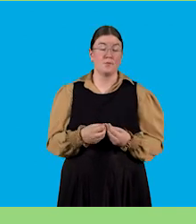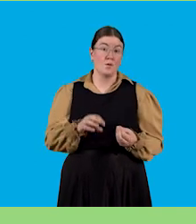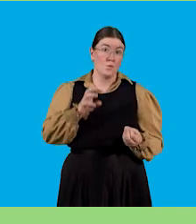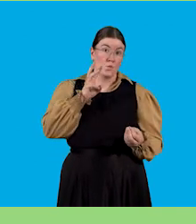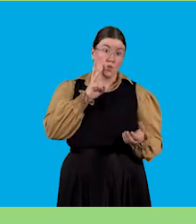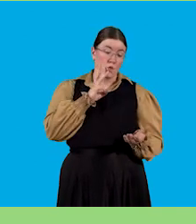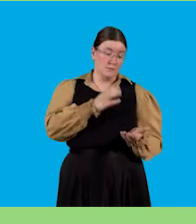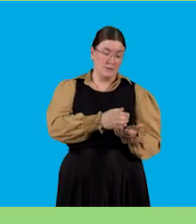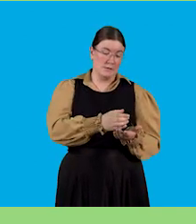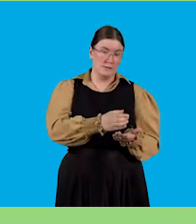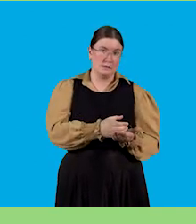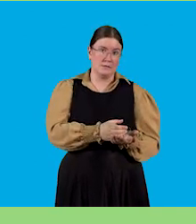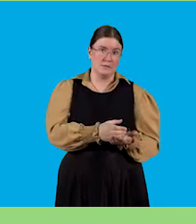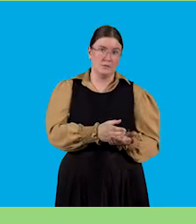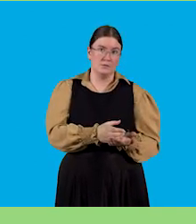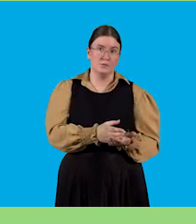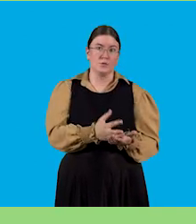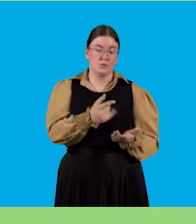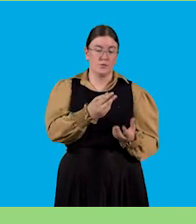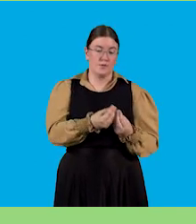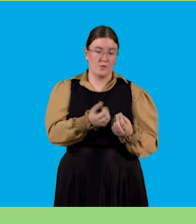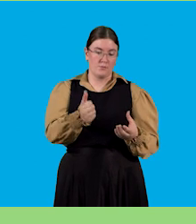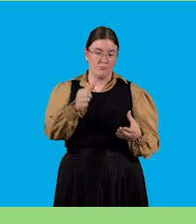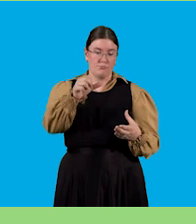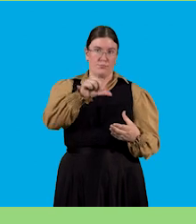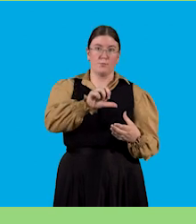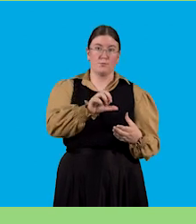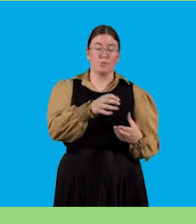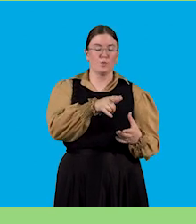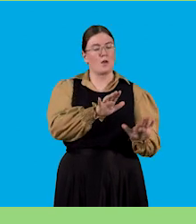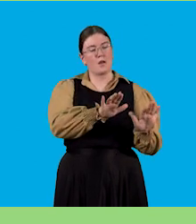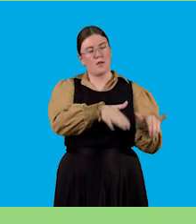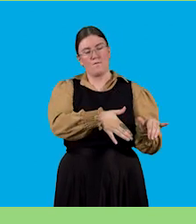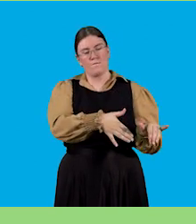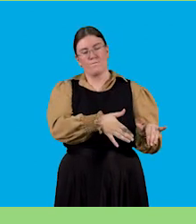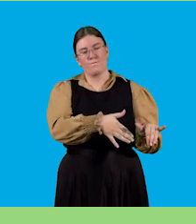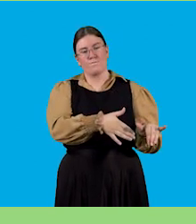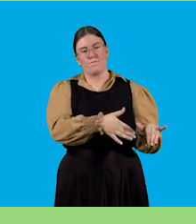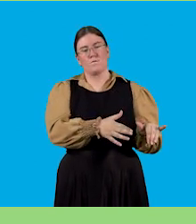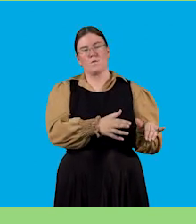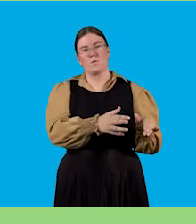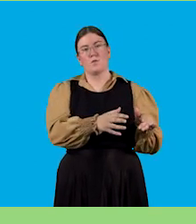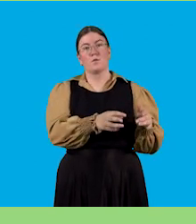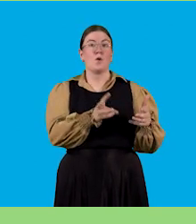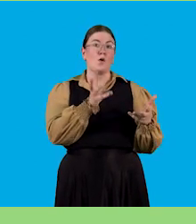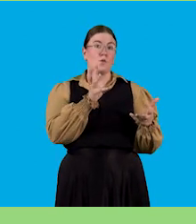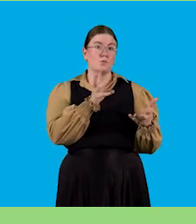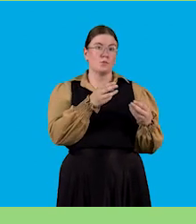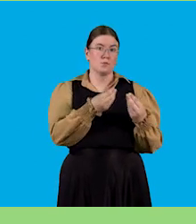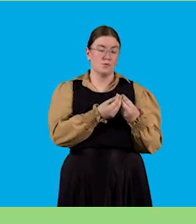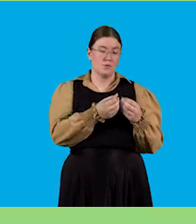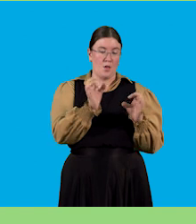like water, and over some time, if you leave it to settle, the solution, the